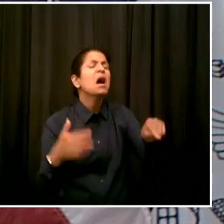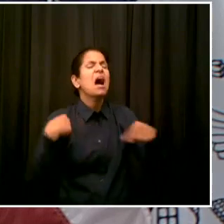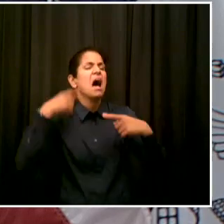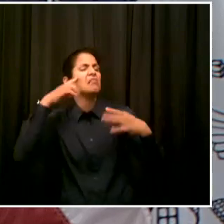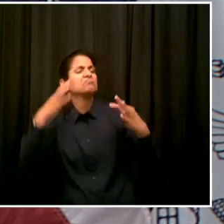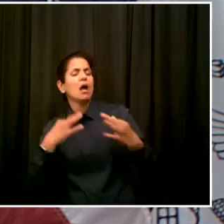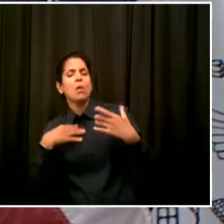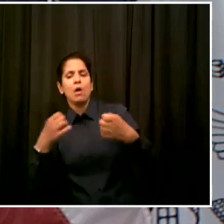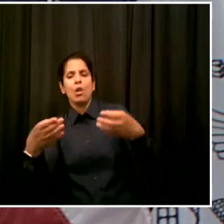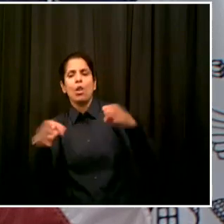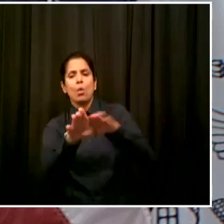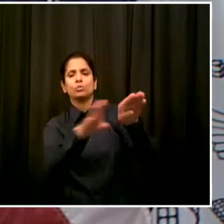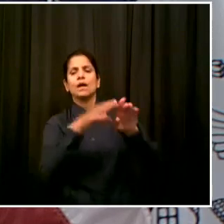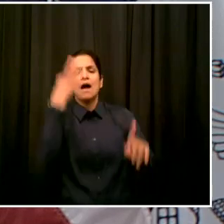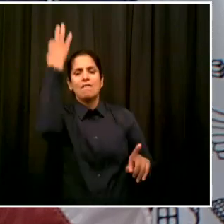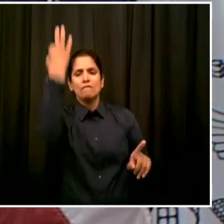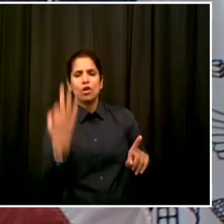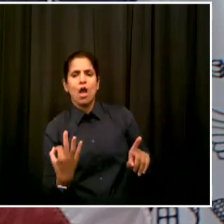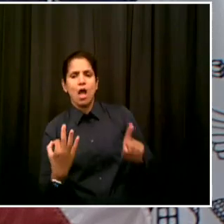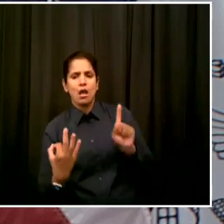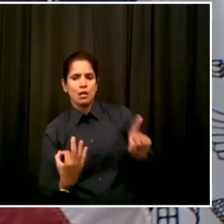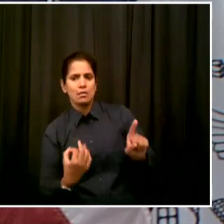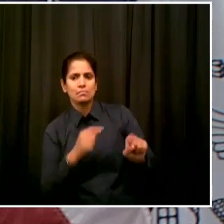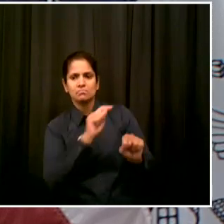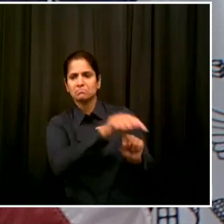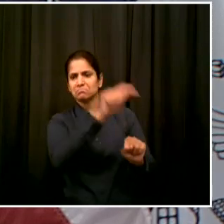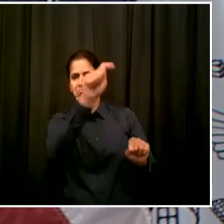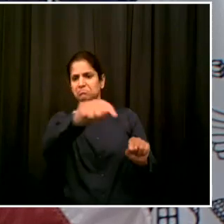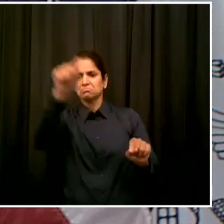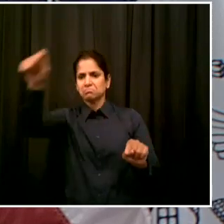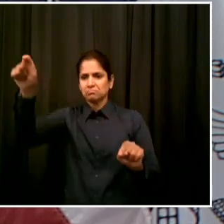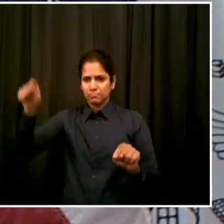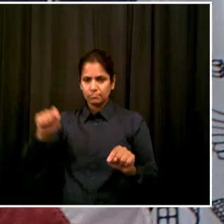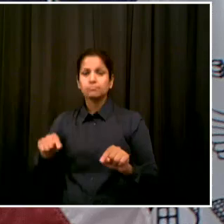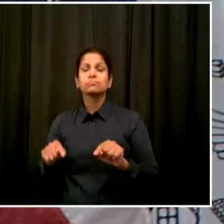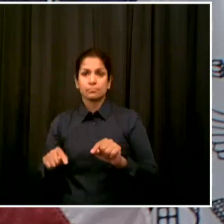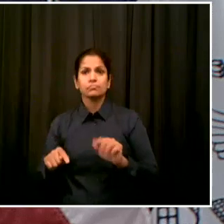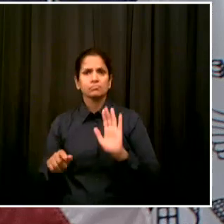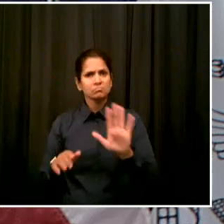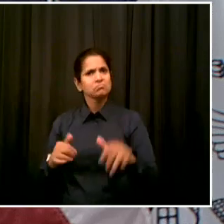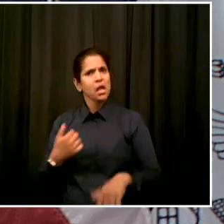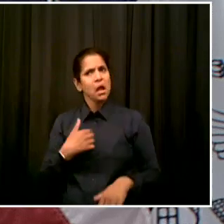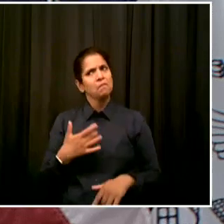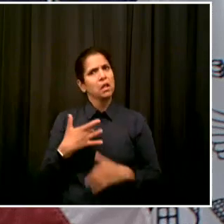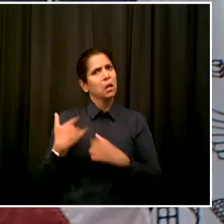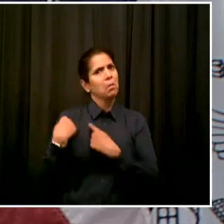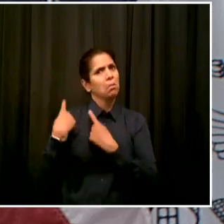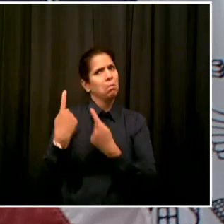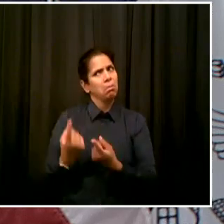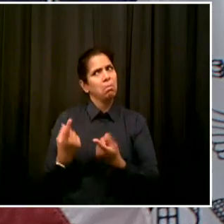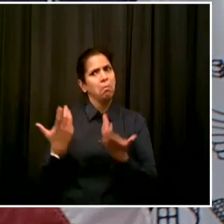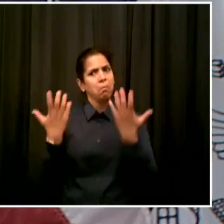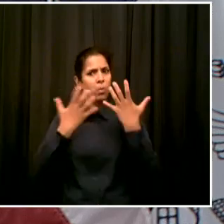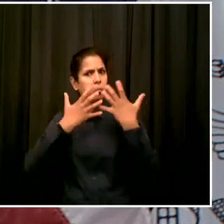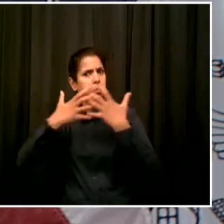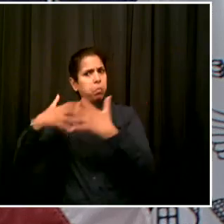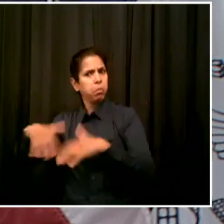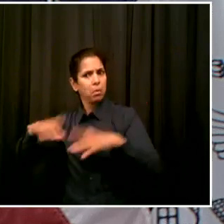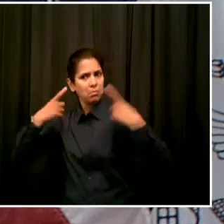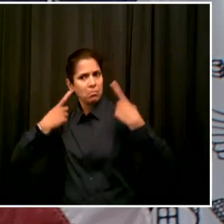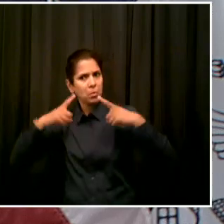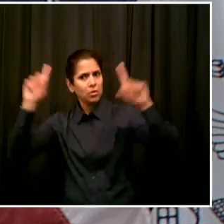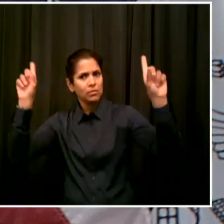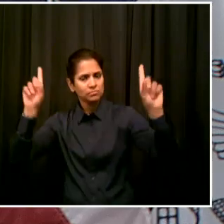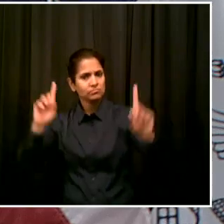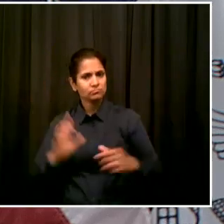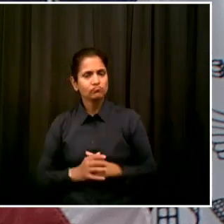Something that we have tried that's really working and is going to cause, I think, a real re-examination for the future. I've said to you, the